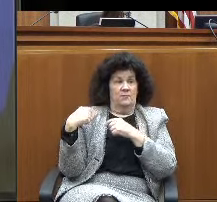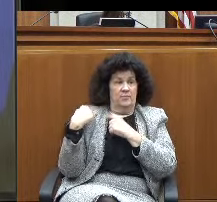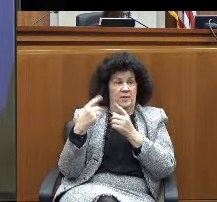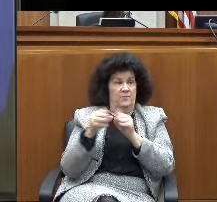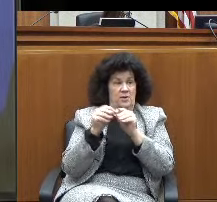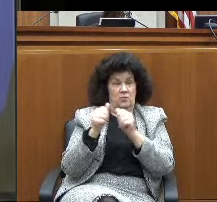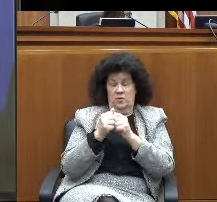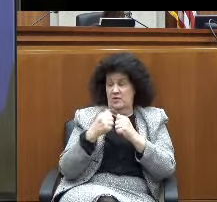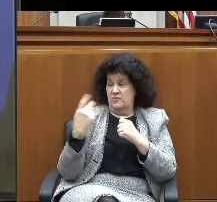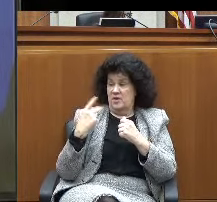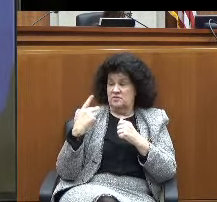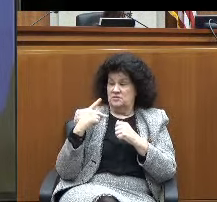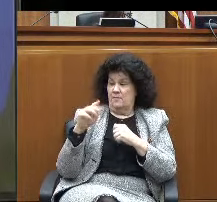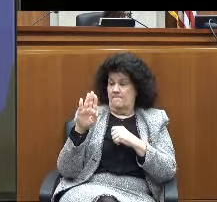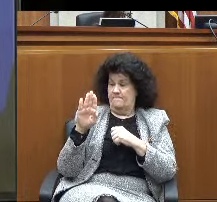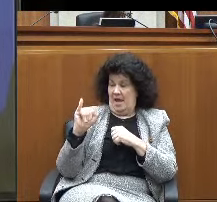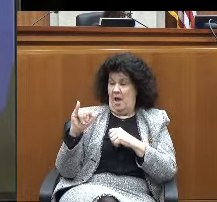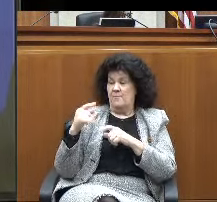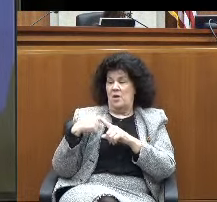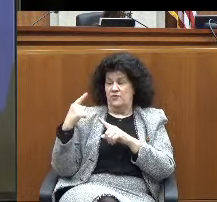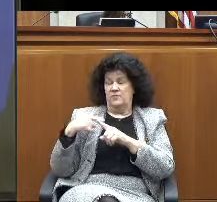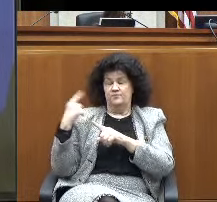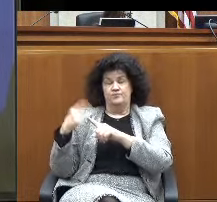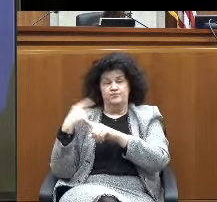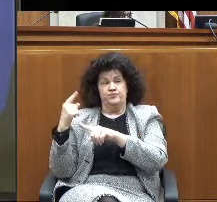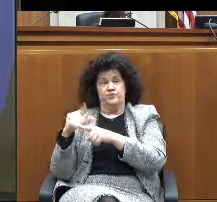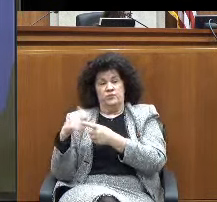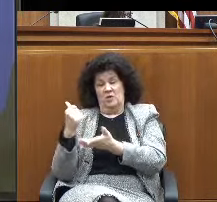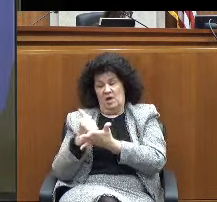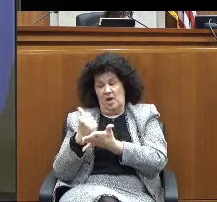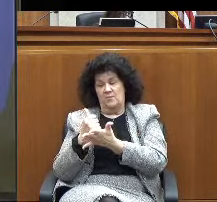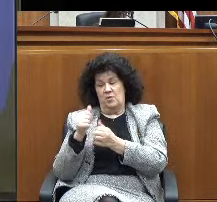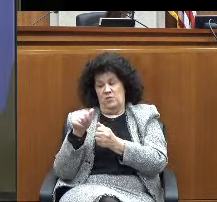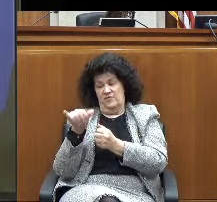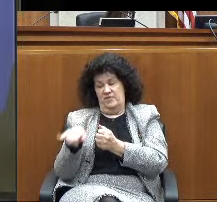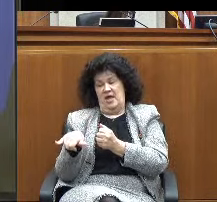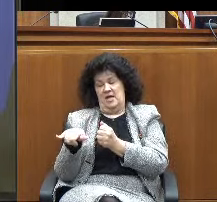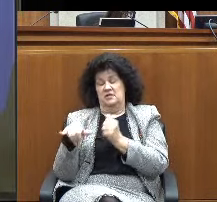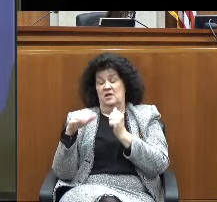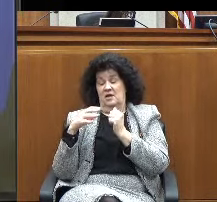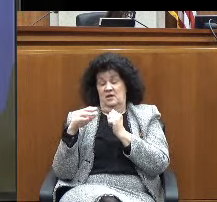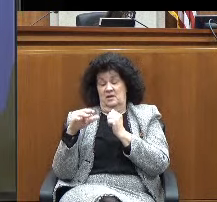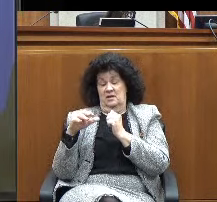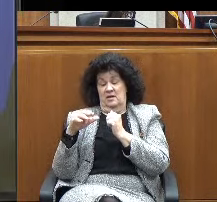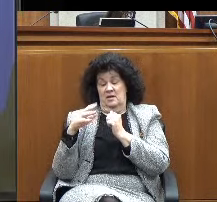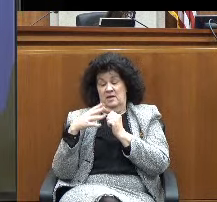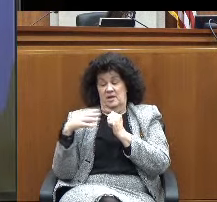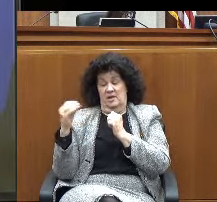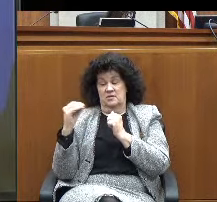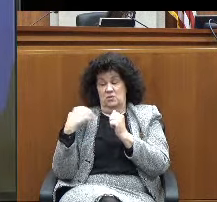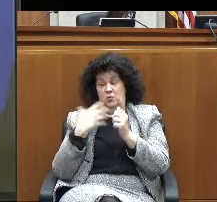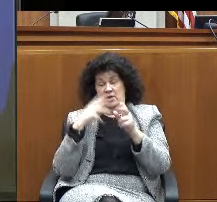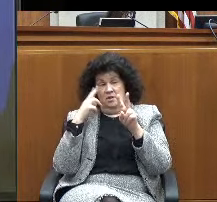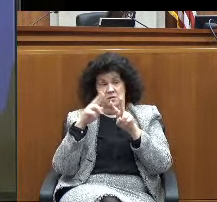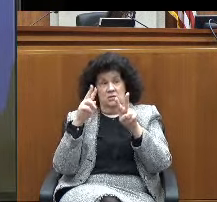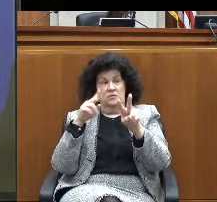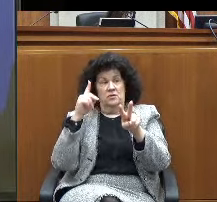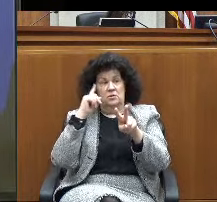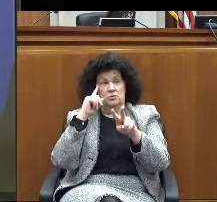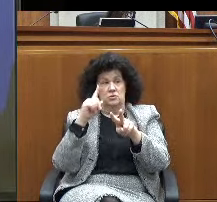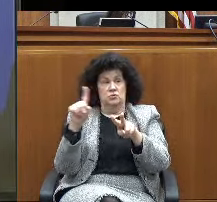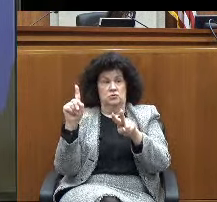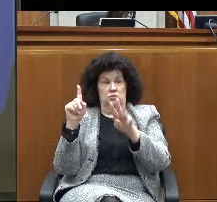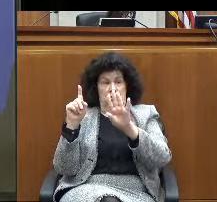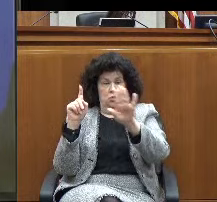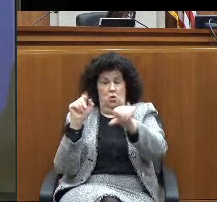with Brian and I bi-monthly to help assist with this fellowship initiative. And I speak for all of us in saying we're looking forward to the culmination